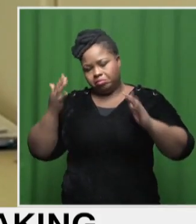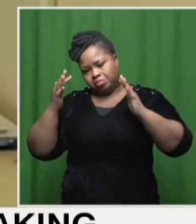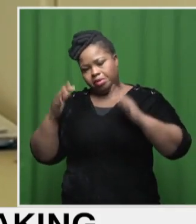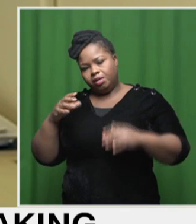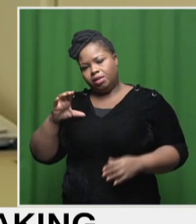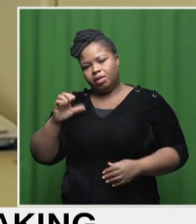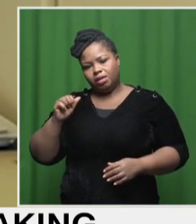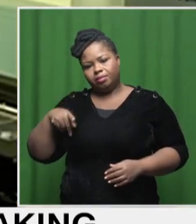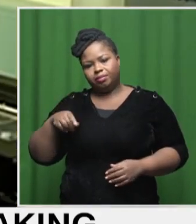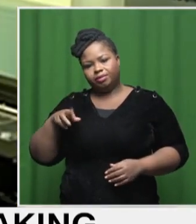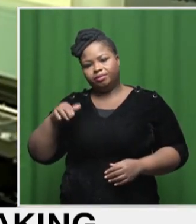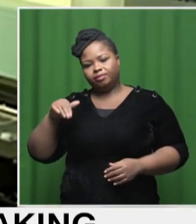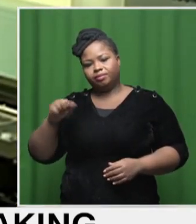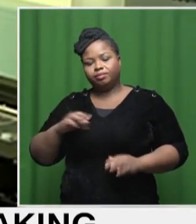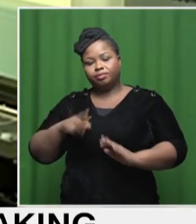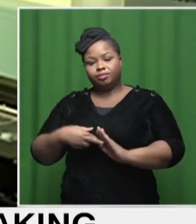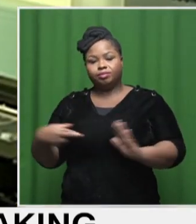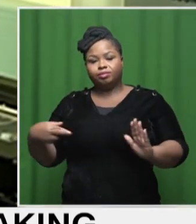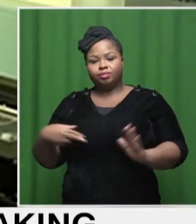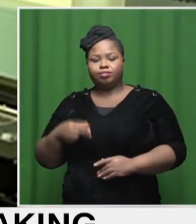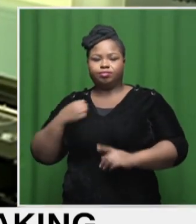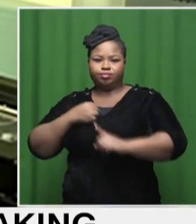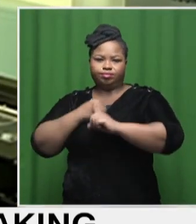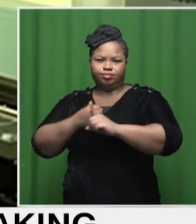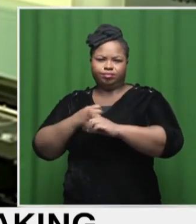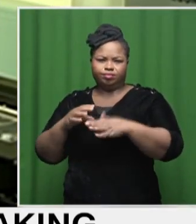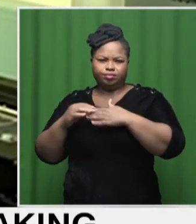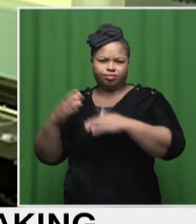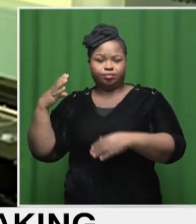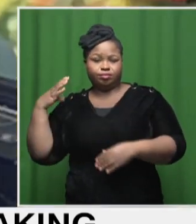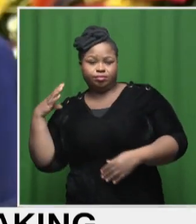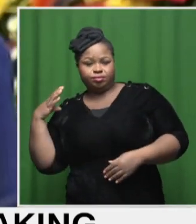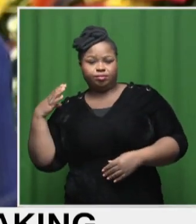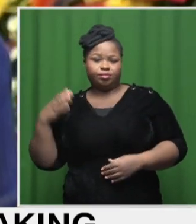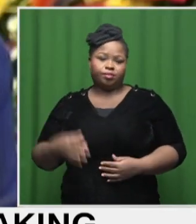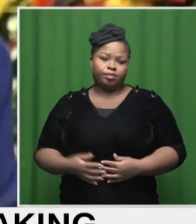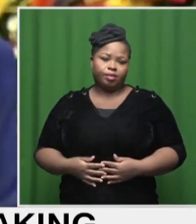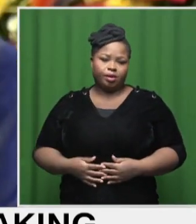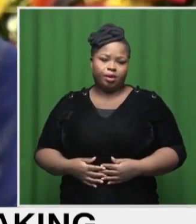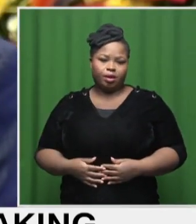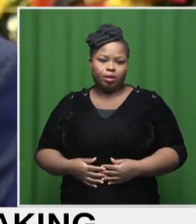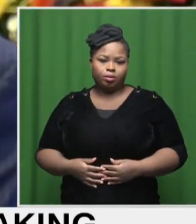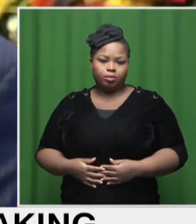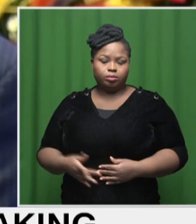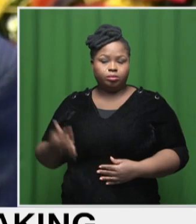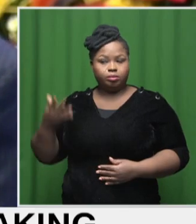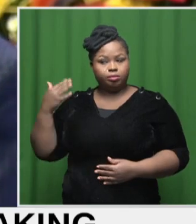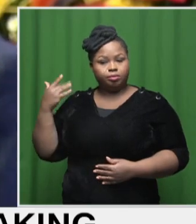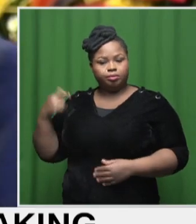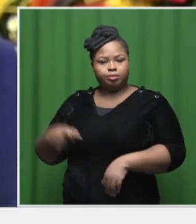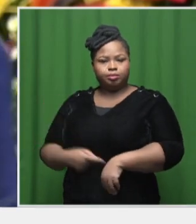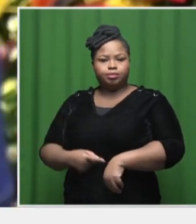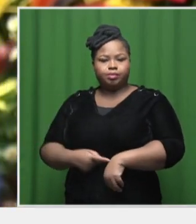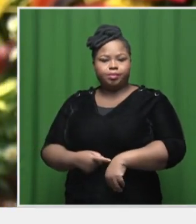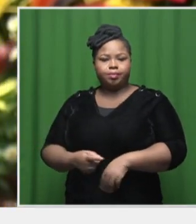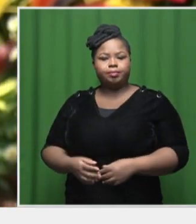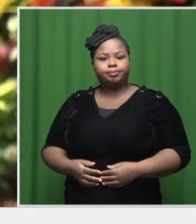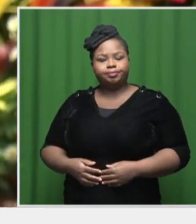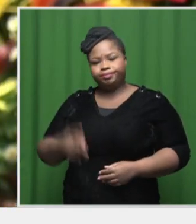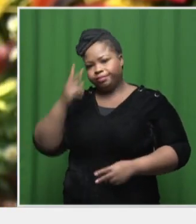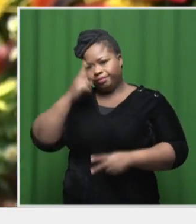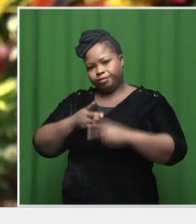CAPRISA's role in leading South Africa's fight against the burden of disease. There was a time when